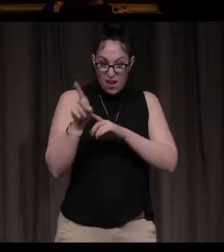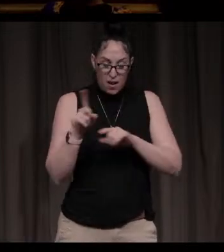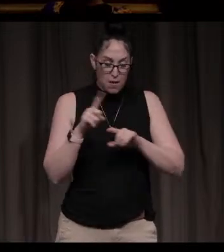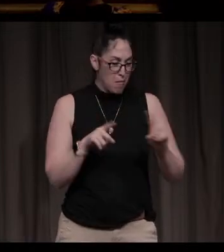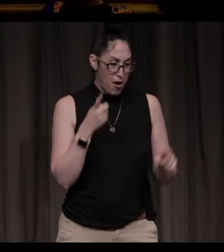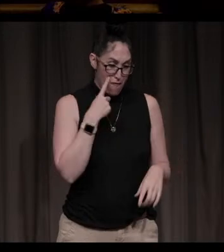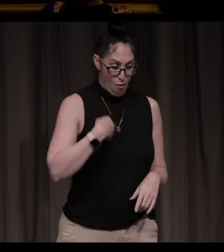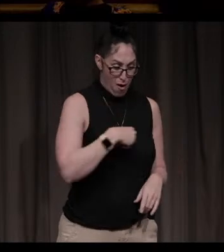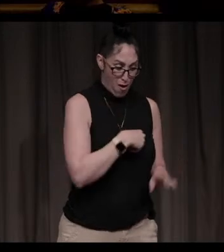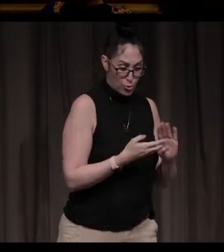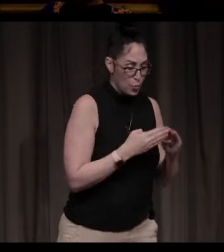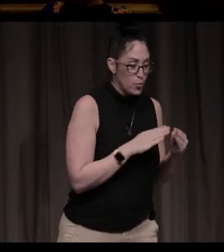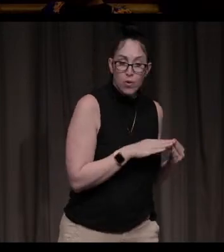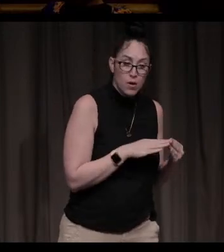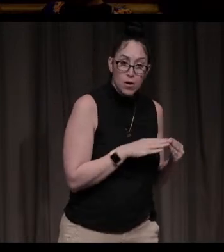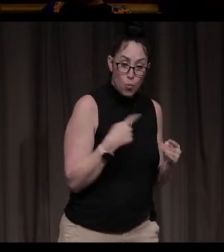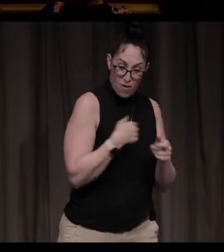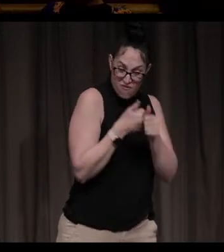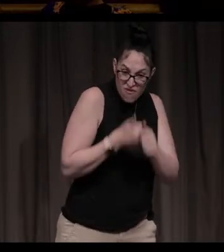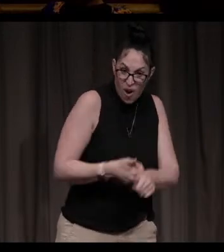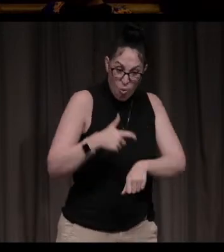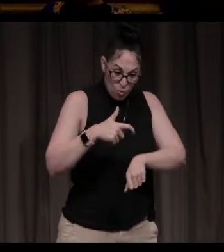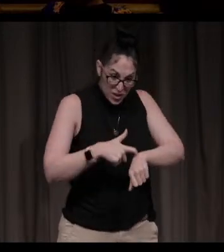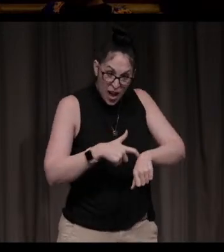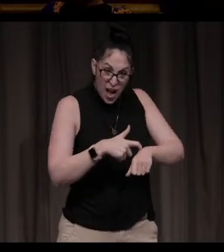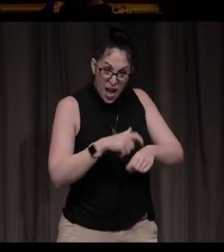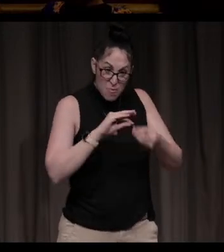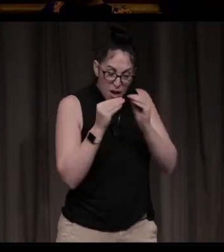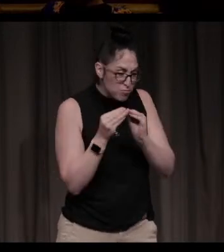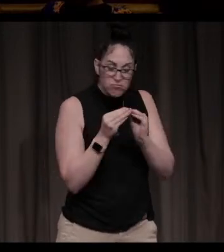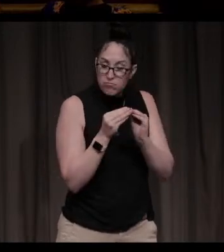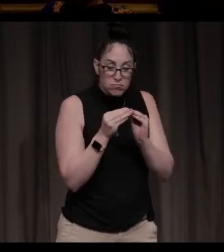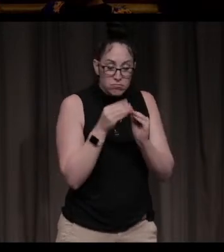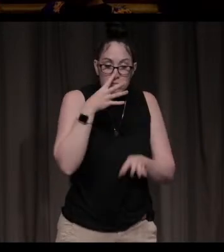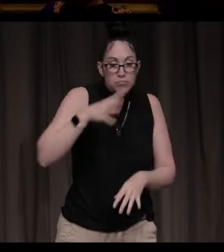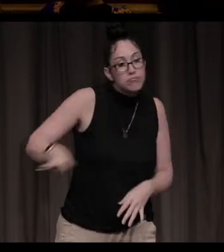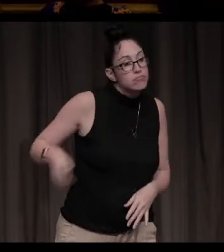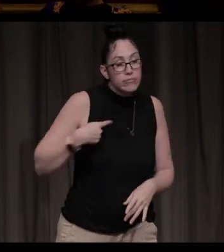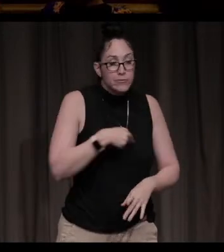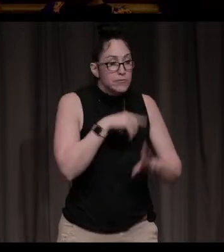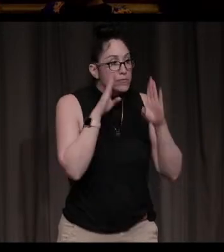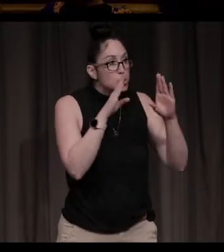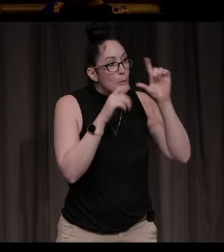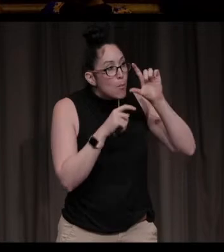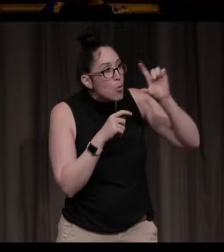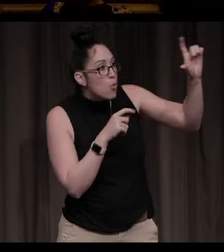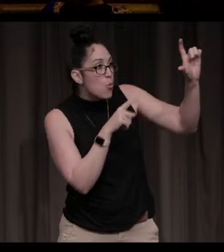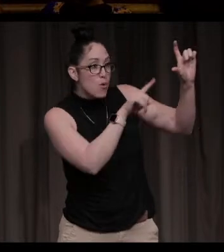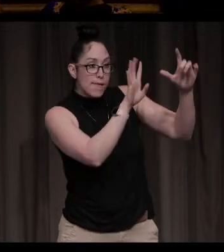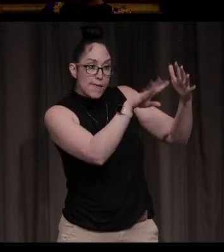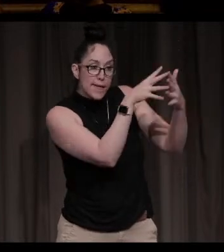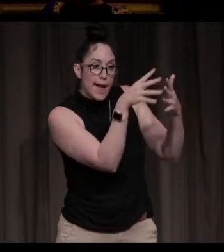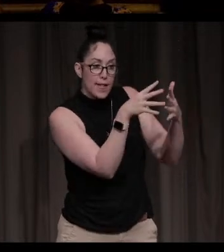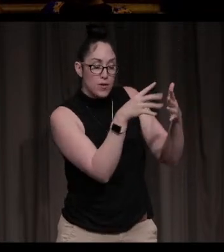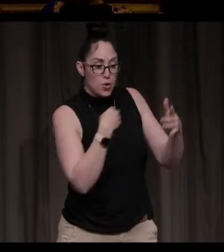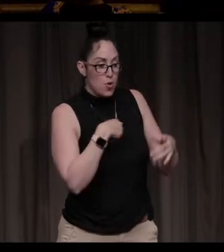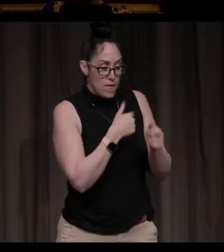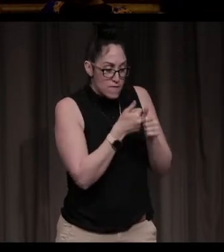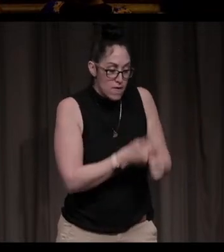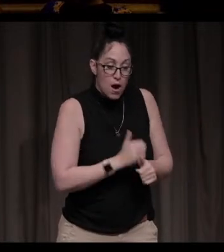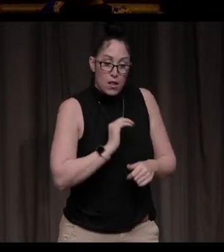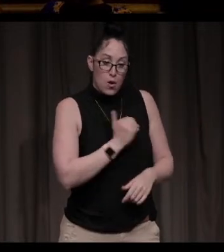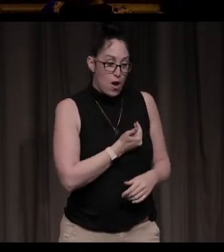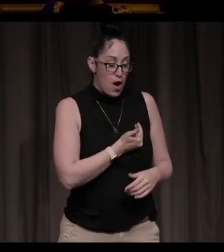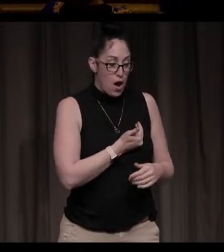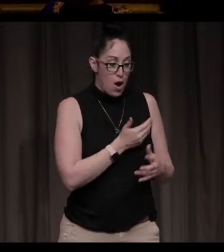the Everglades, we look up to the moon, we pay attention to a lunar calendar, we have a ceremonial obligations